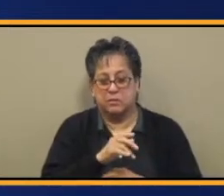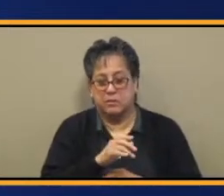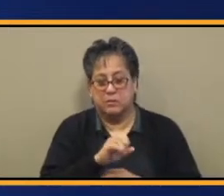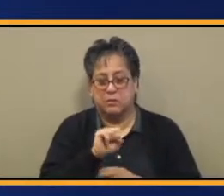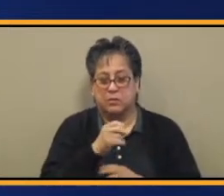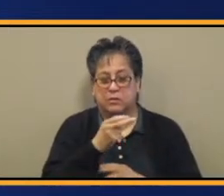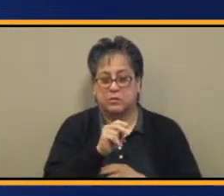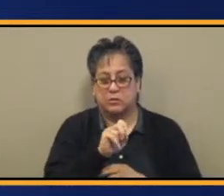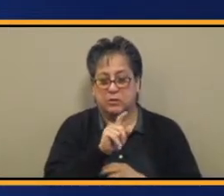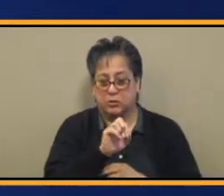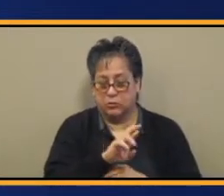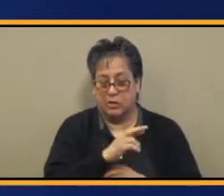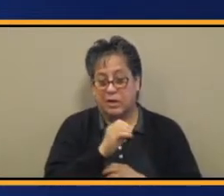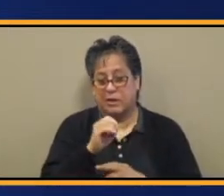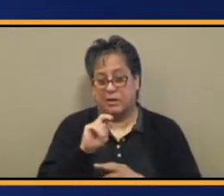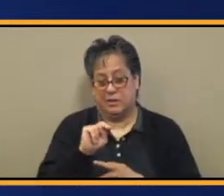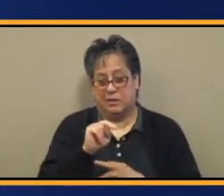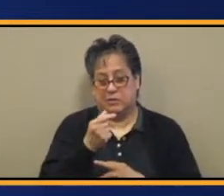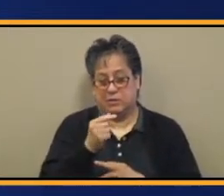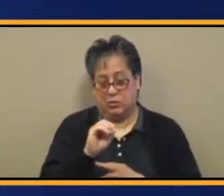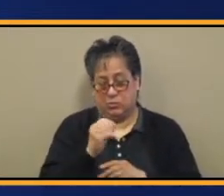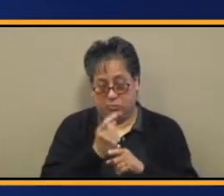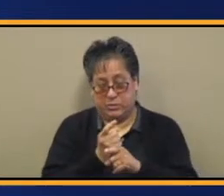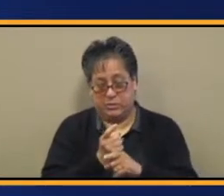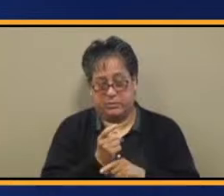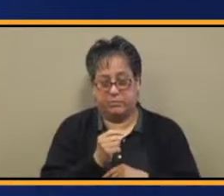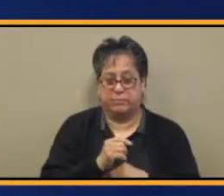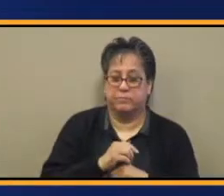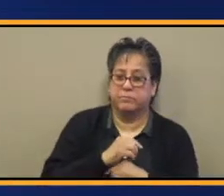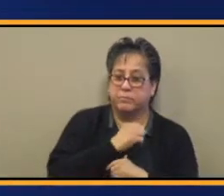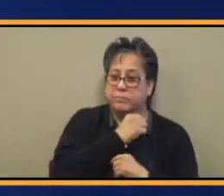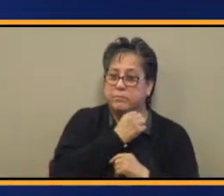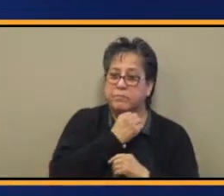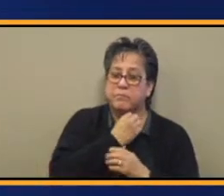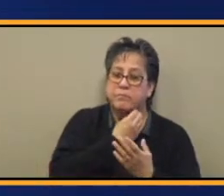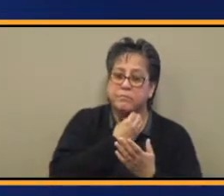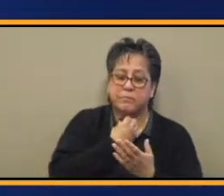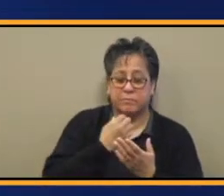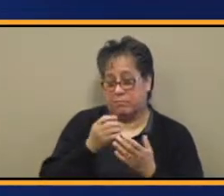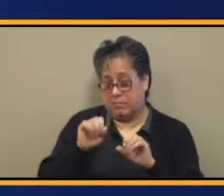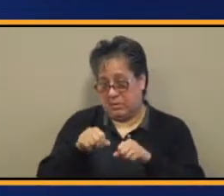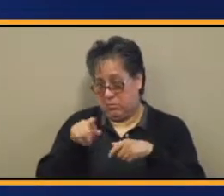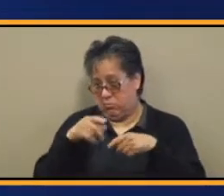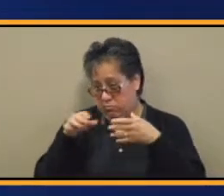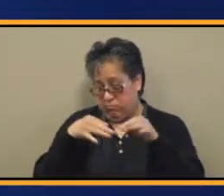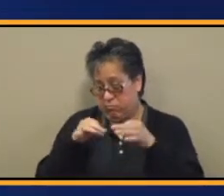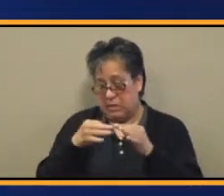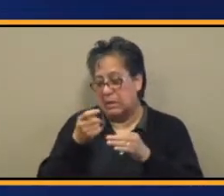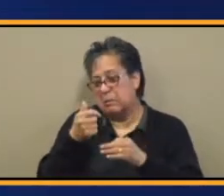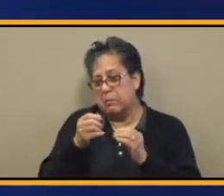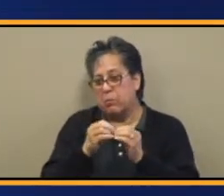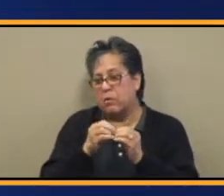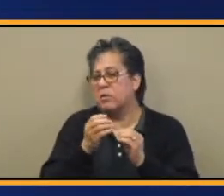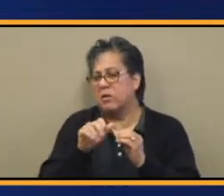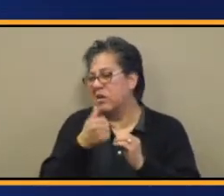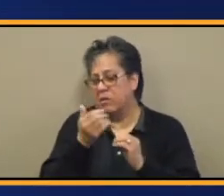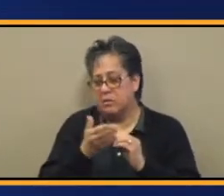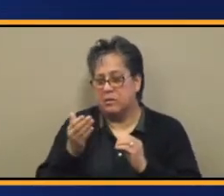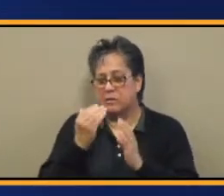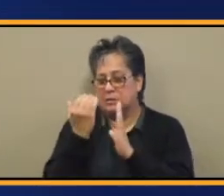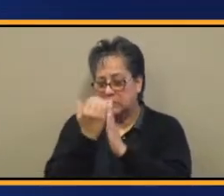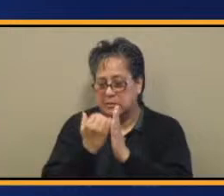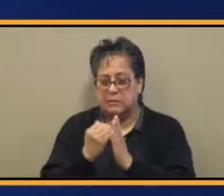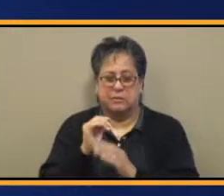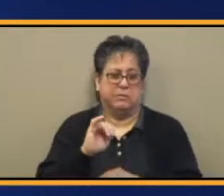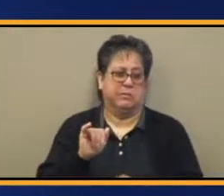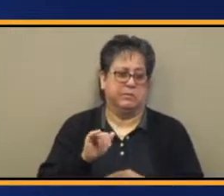sheltering for the NGOs. Is that correct? Correct. Are you able to provide this does more things. There are more things listed, for